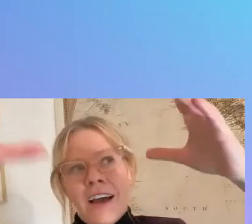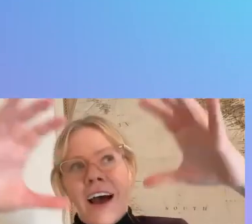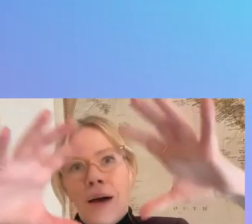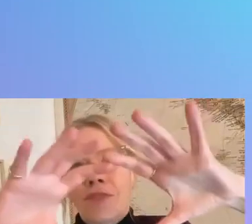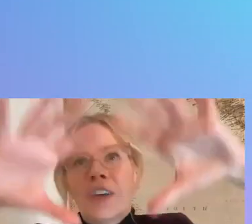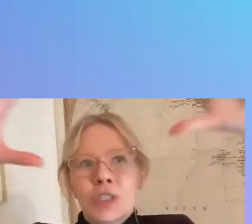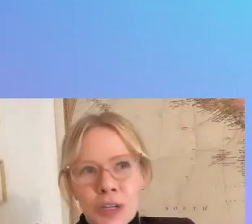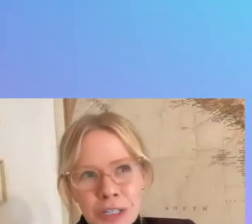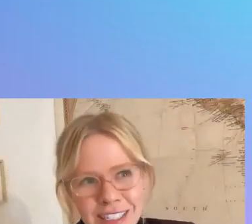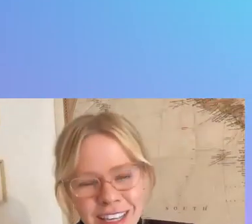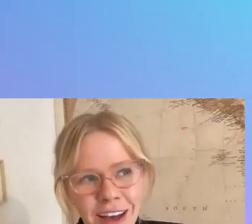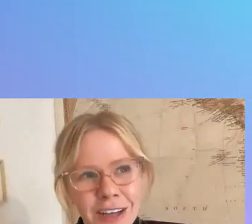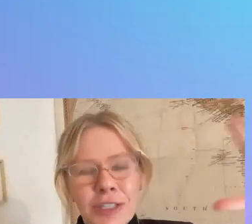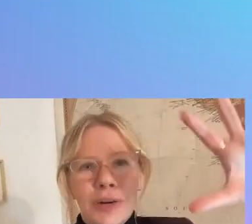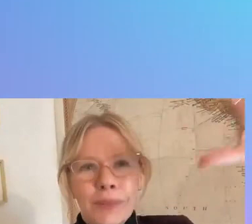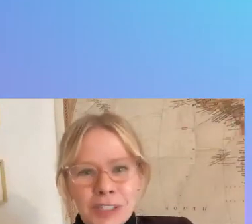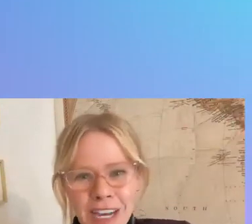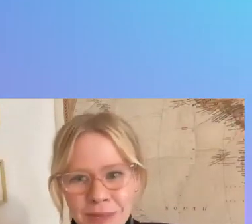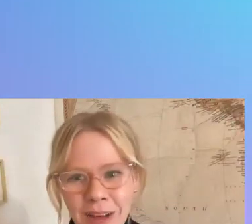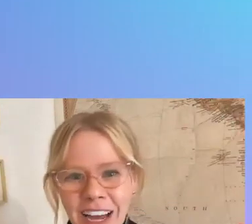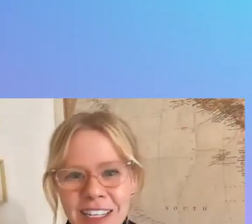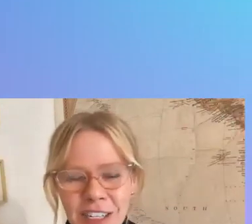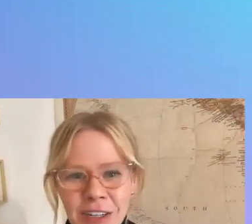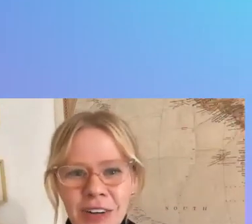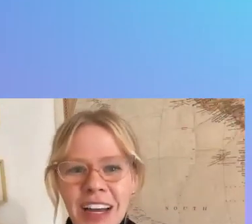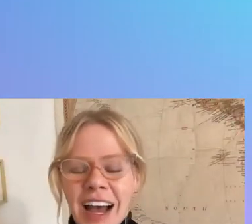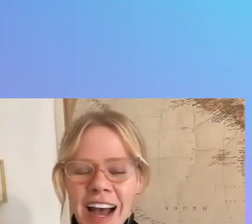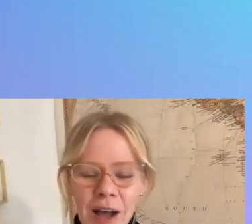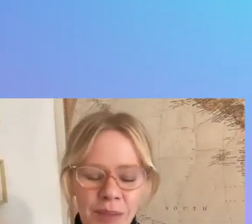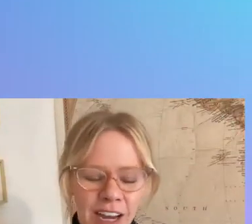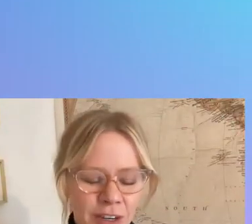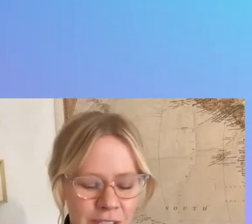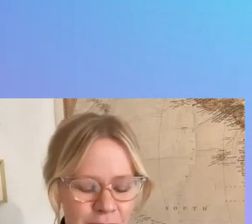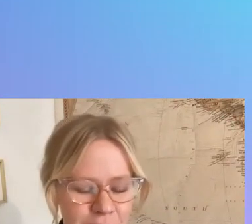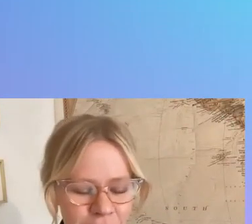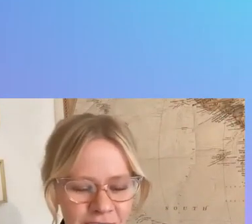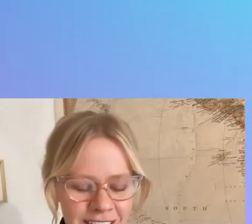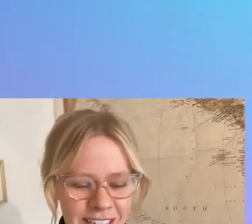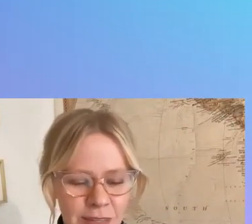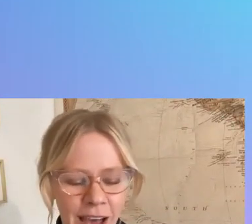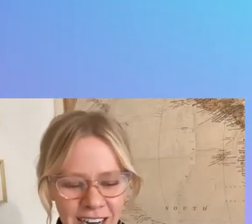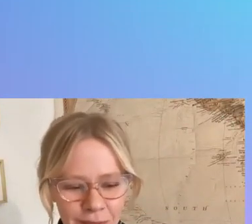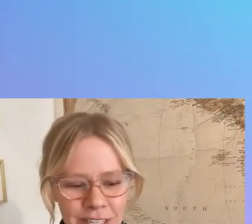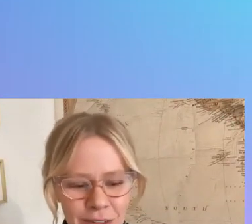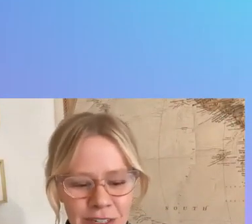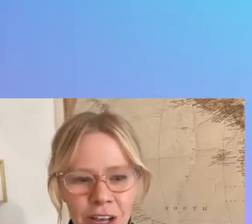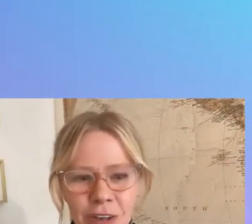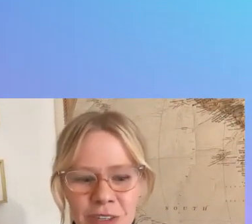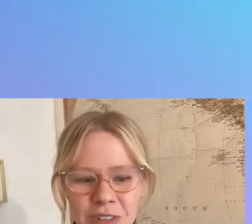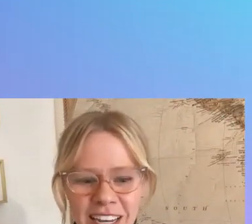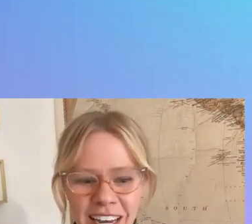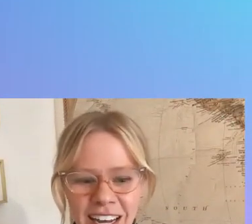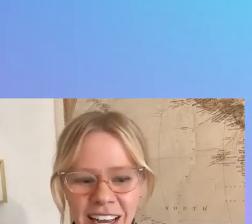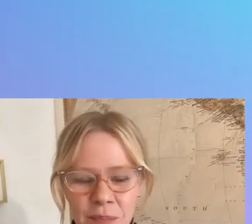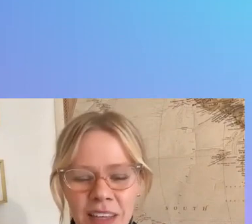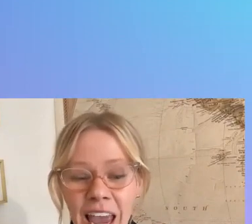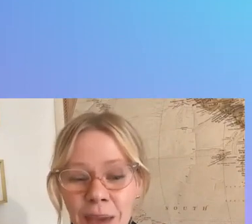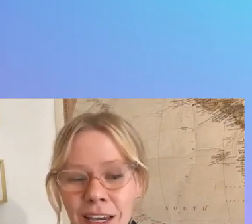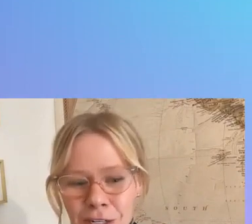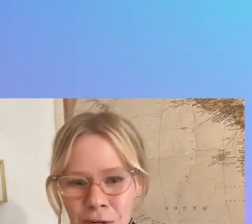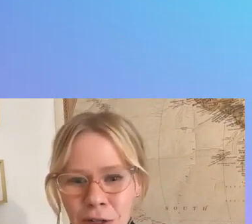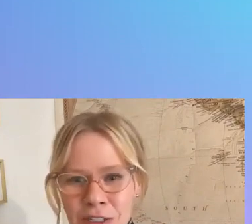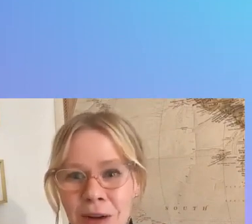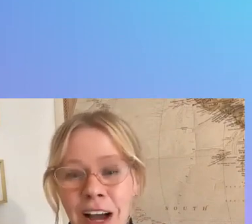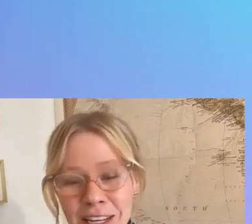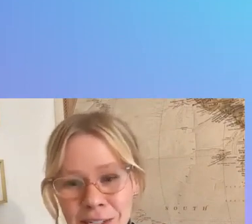seeing visuals on a screen projected behind you. I know some students, some academic students also did